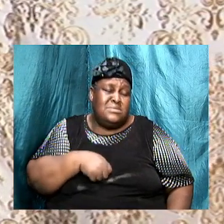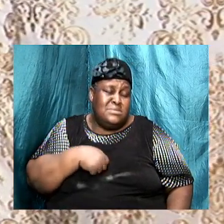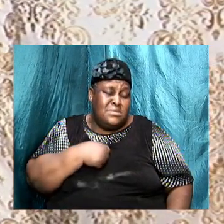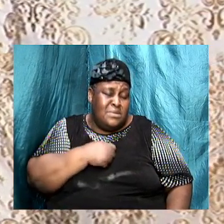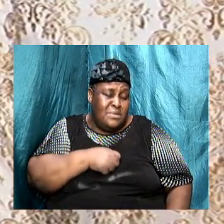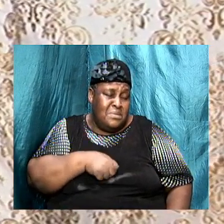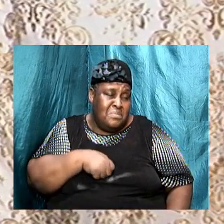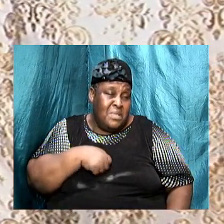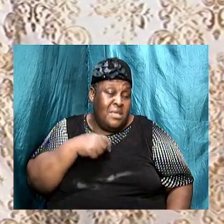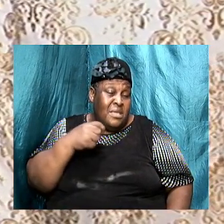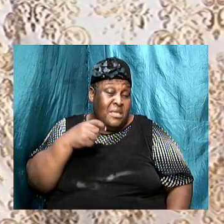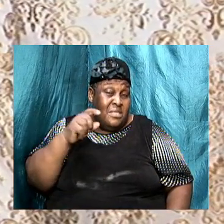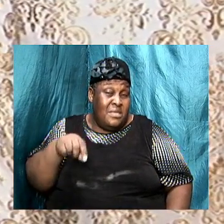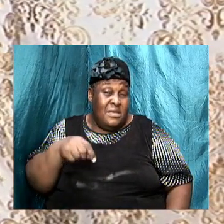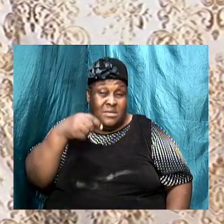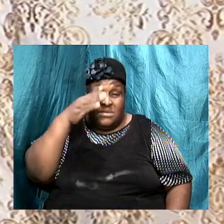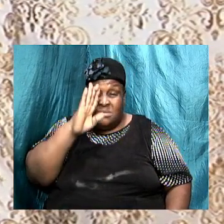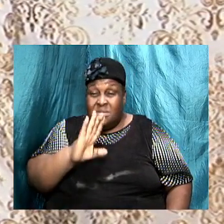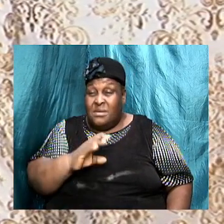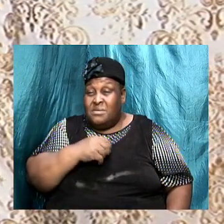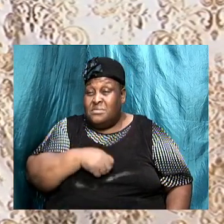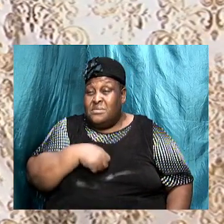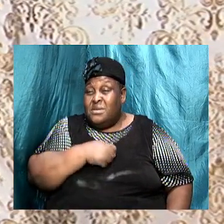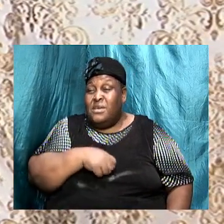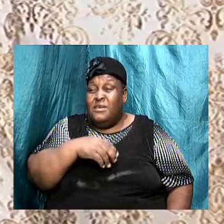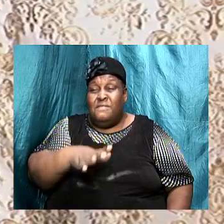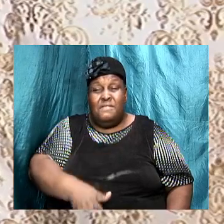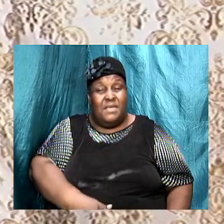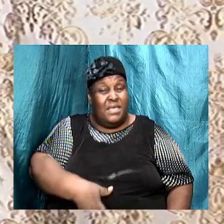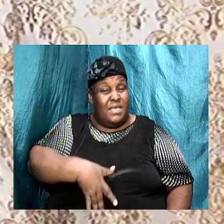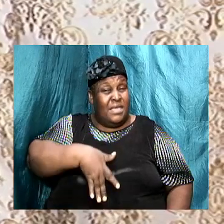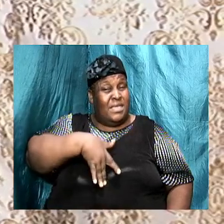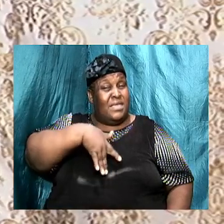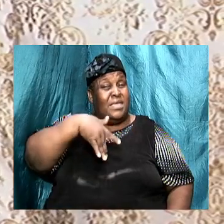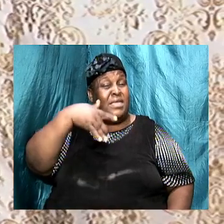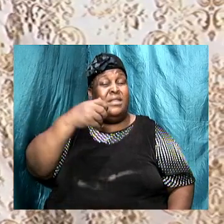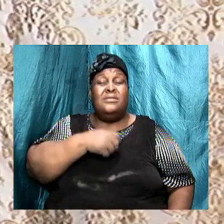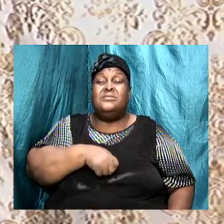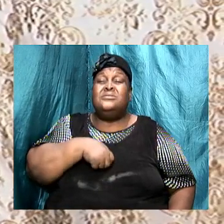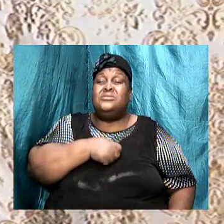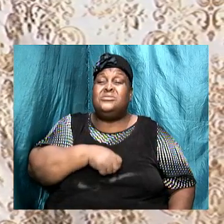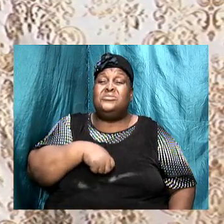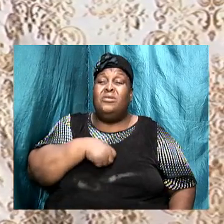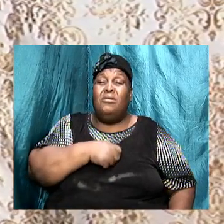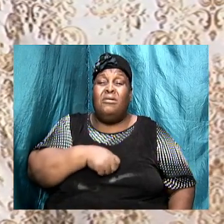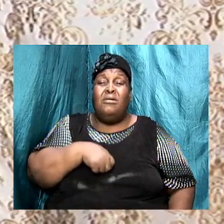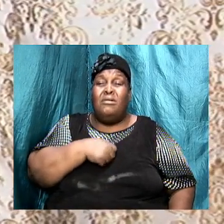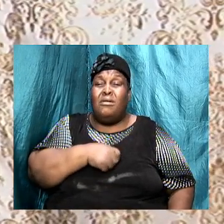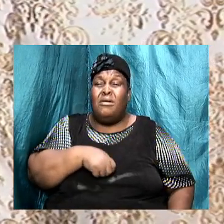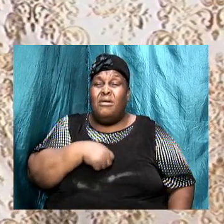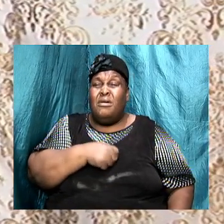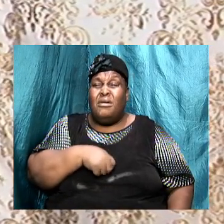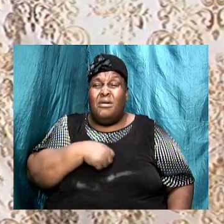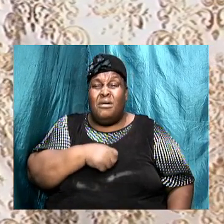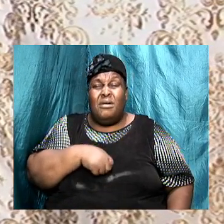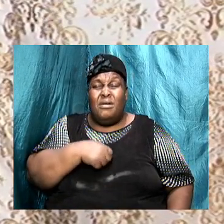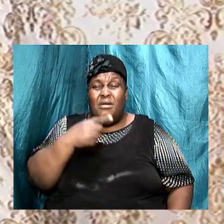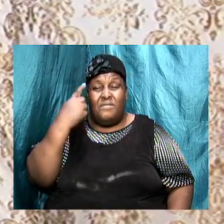And this godly sorrow is feeling sorrowful, regret, or remorse over sins